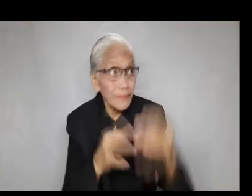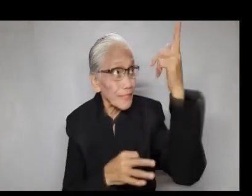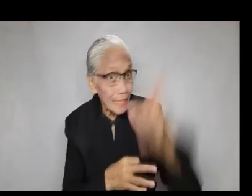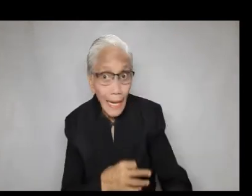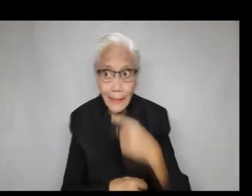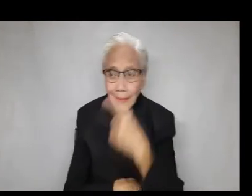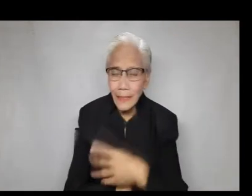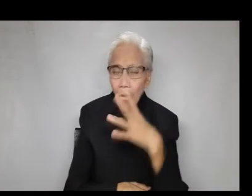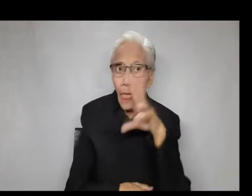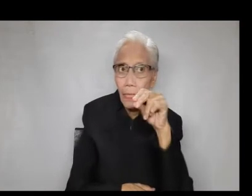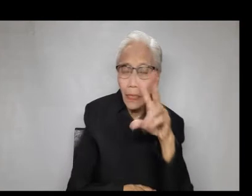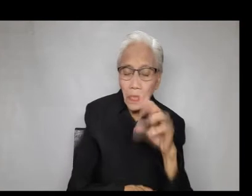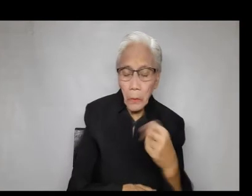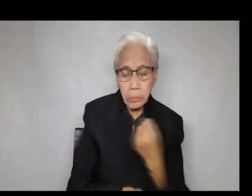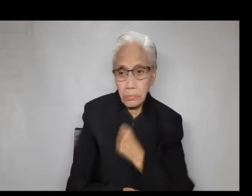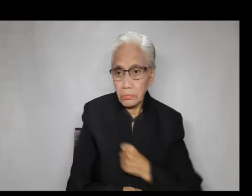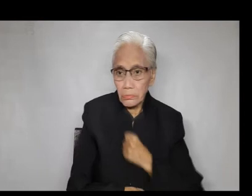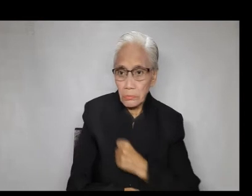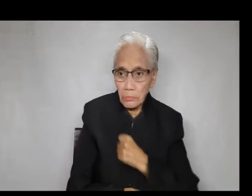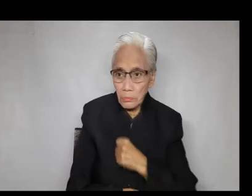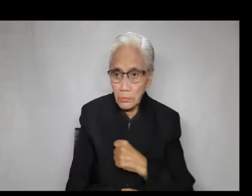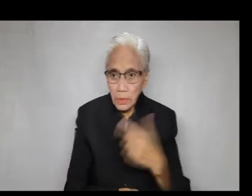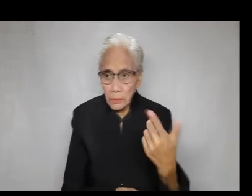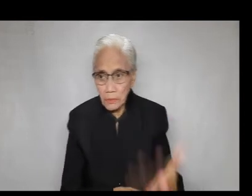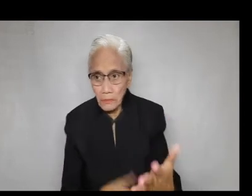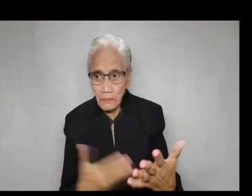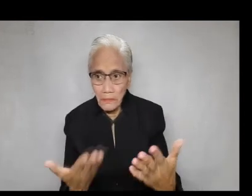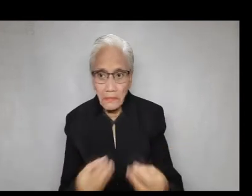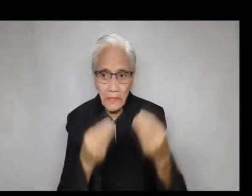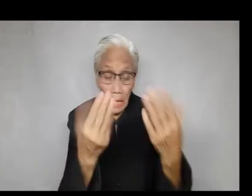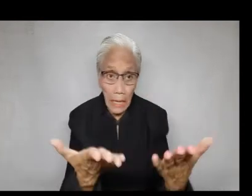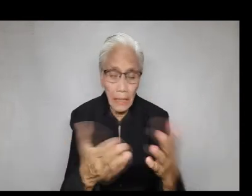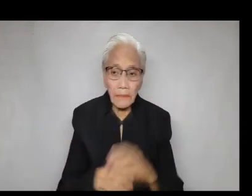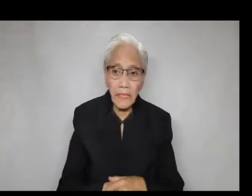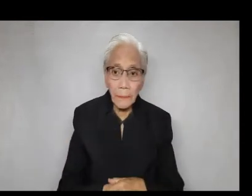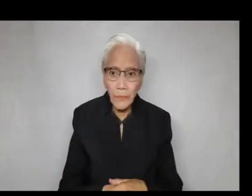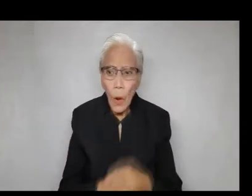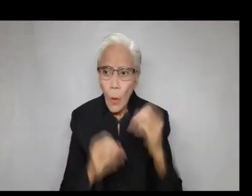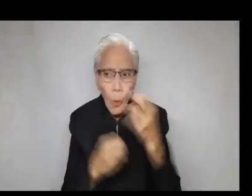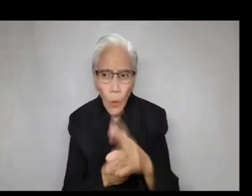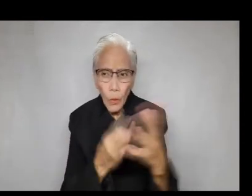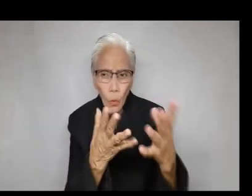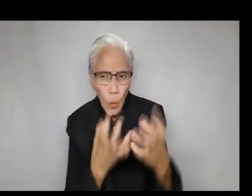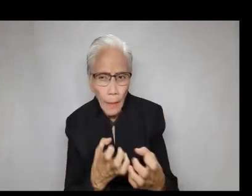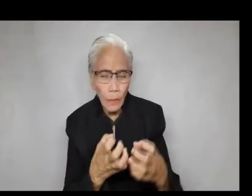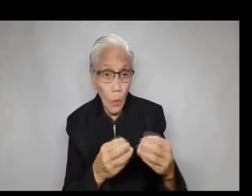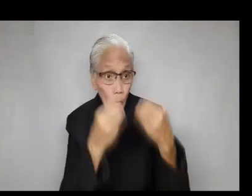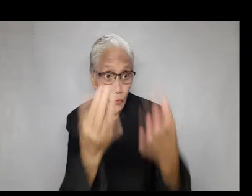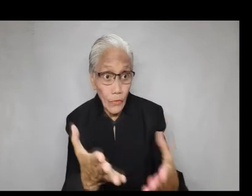ask God for a favor. If God answers no, then sorry, no dealings with